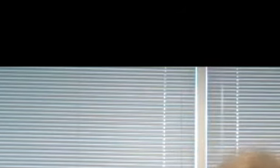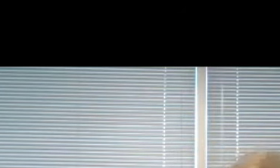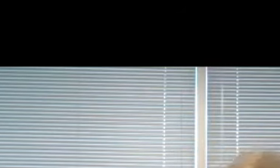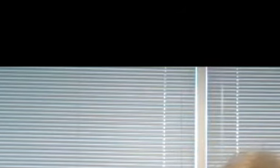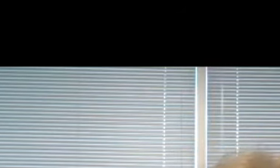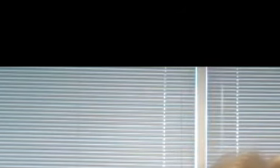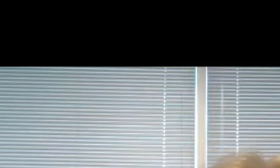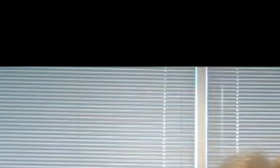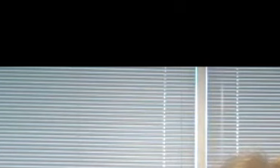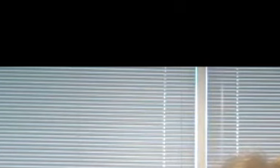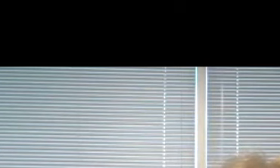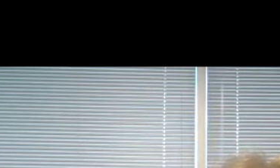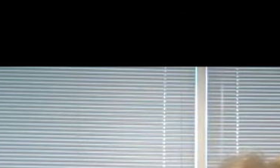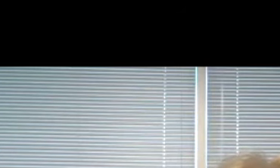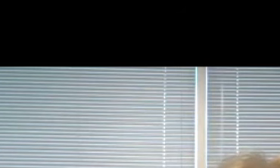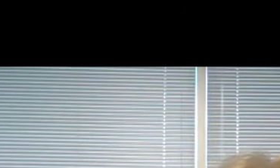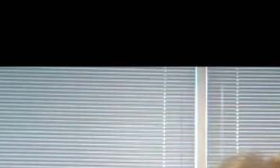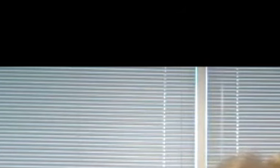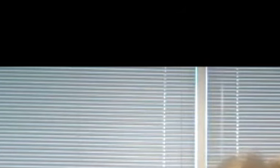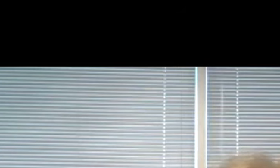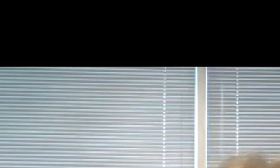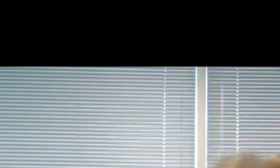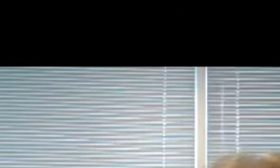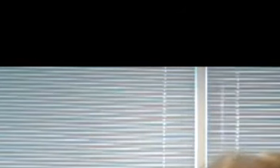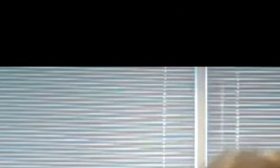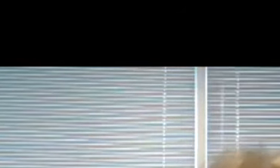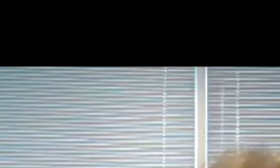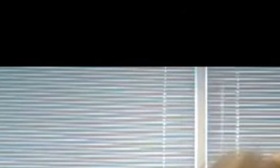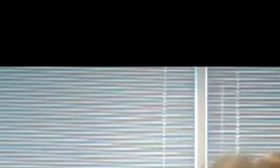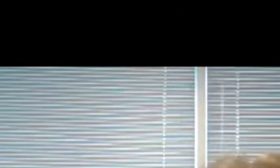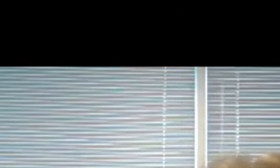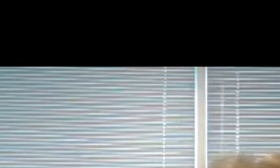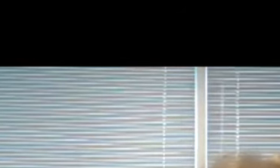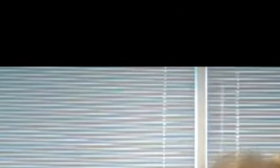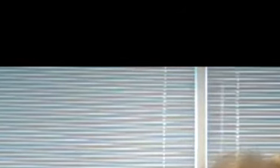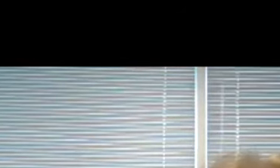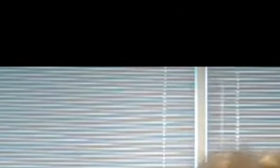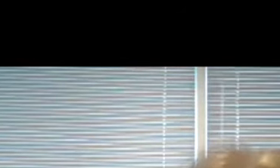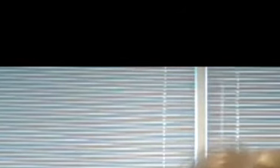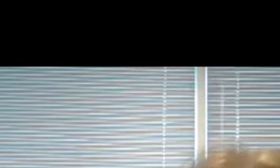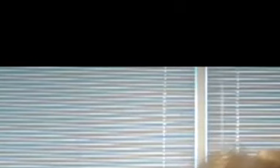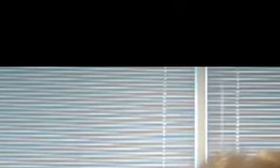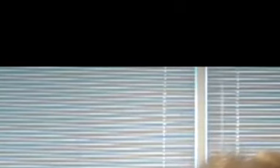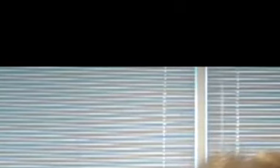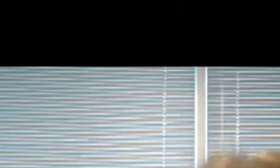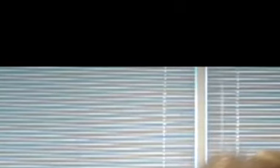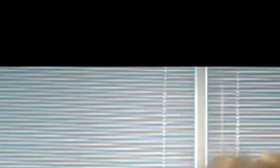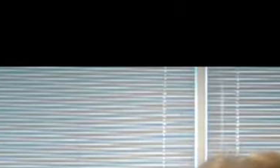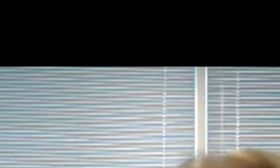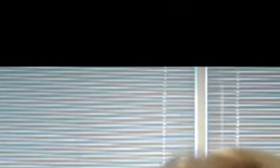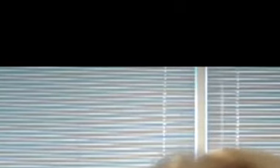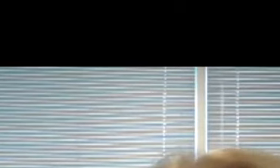have results yet, but we have designed an entire program in artificial intelligence based on the BILT model.